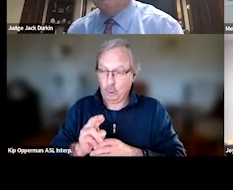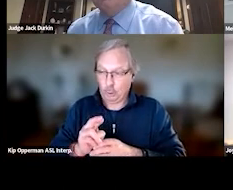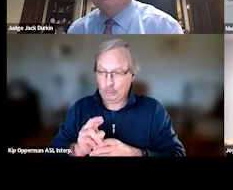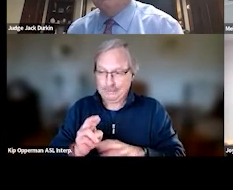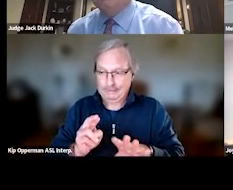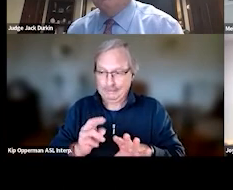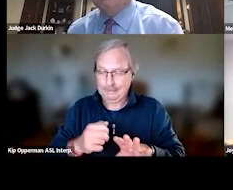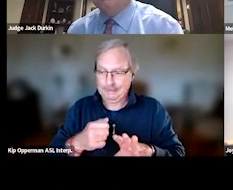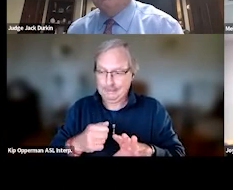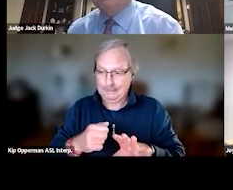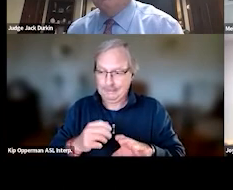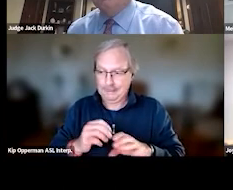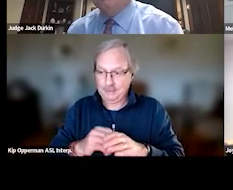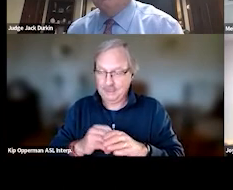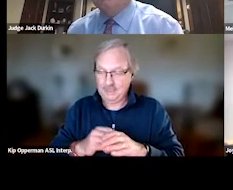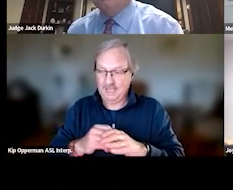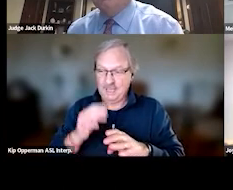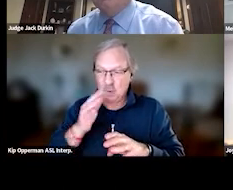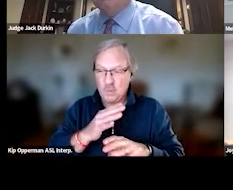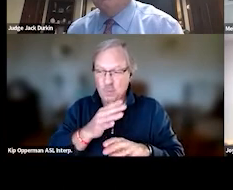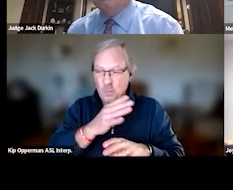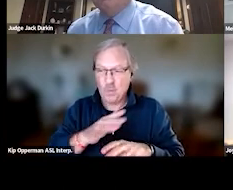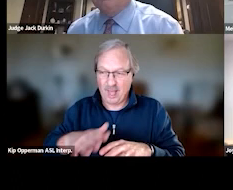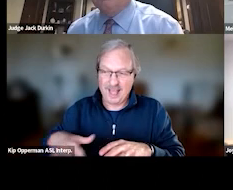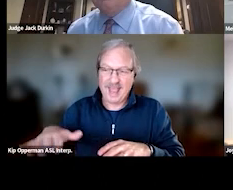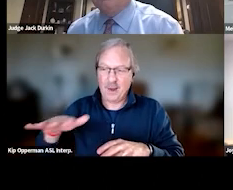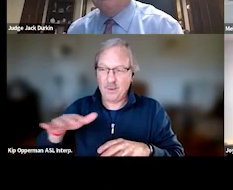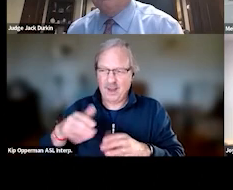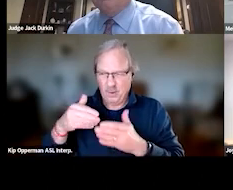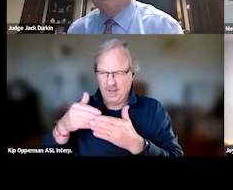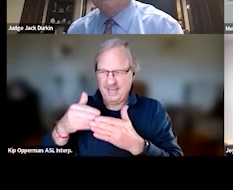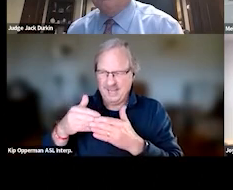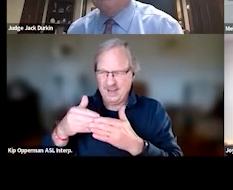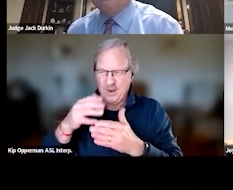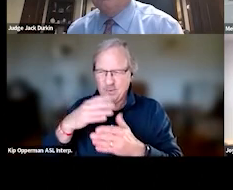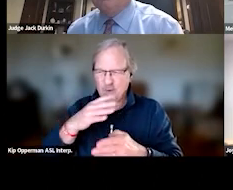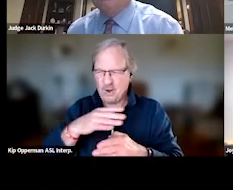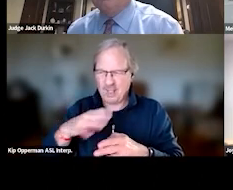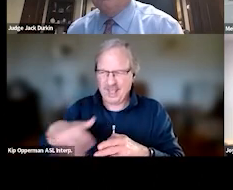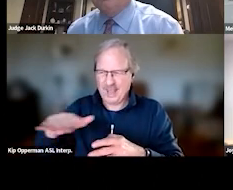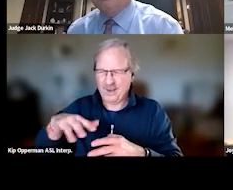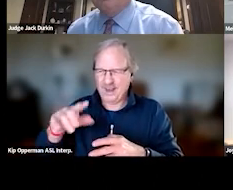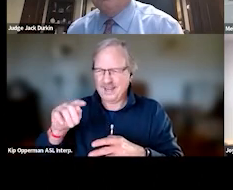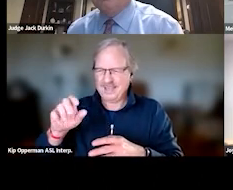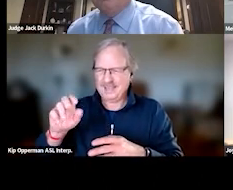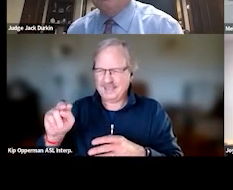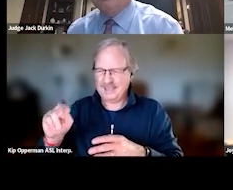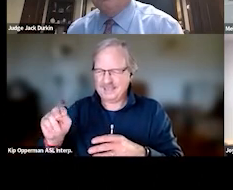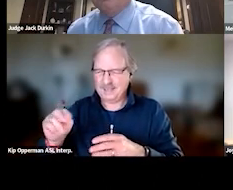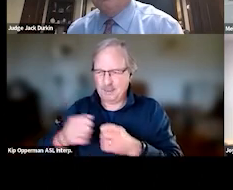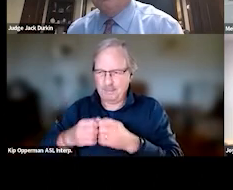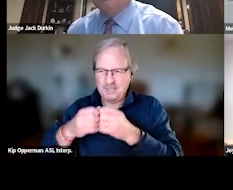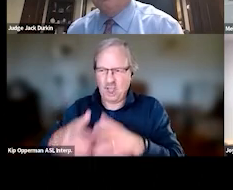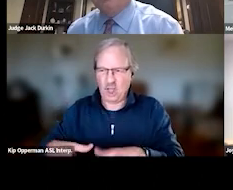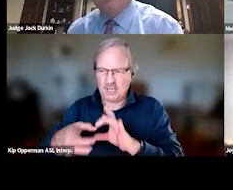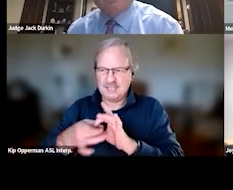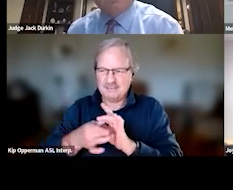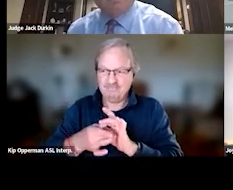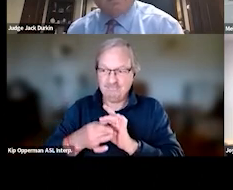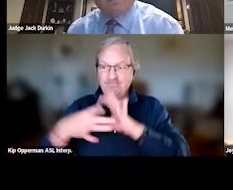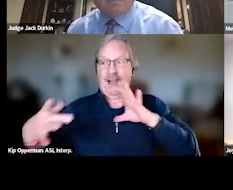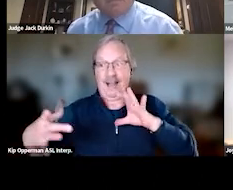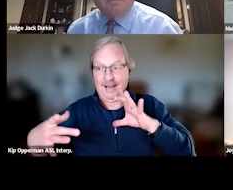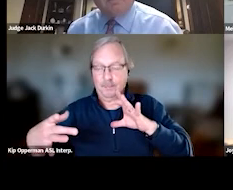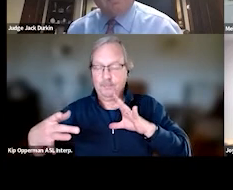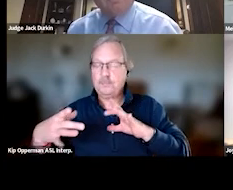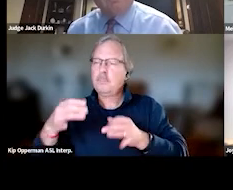She is in a rural area or near a rural area of Tennessee, so it's possible that she lost the connection there. Judge Durkin,